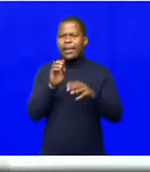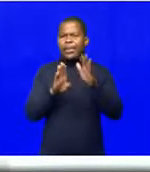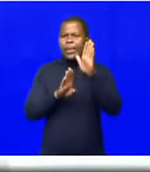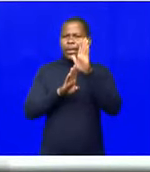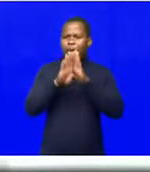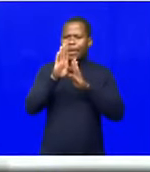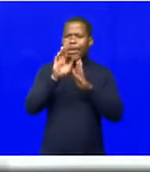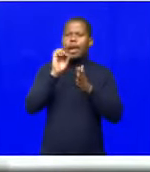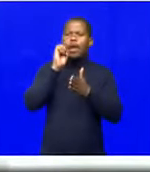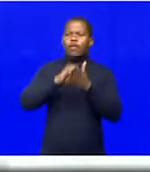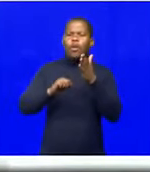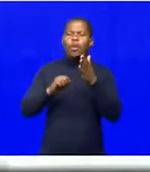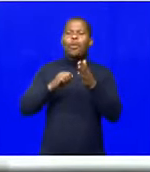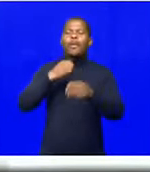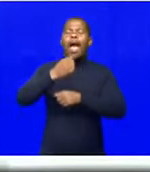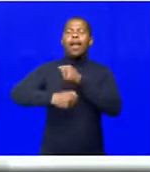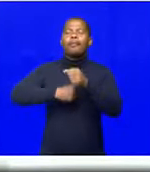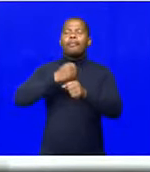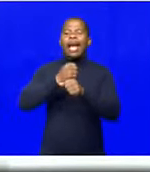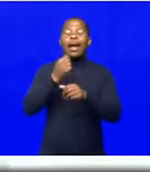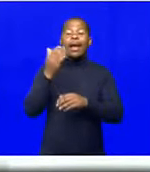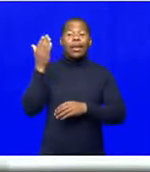previous period.